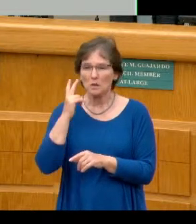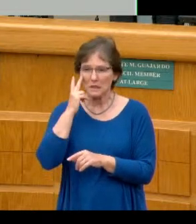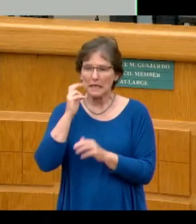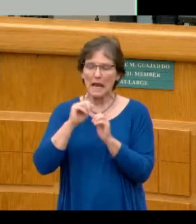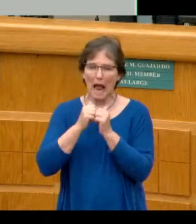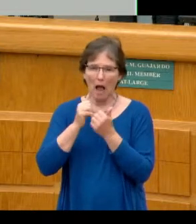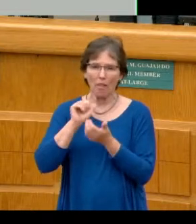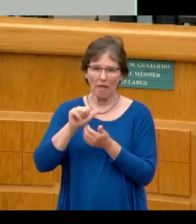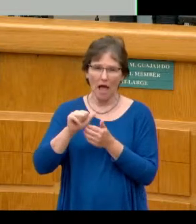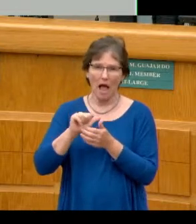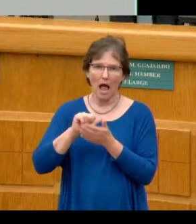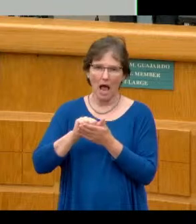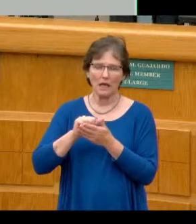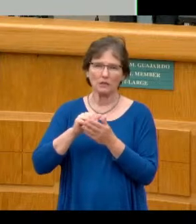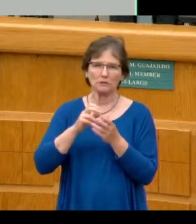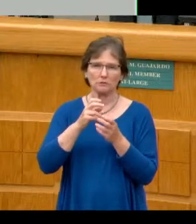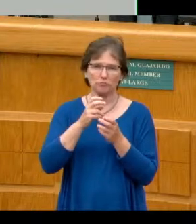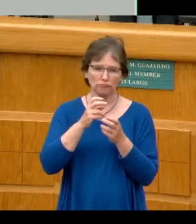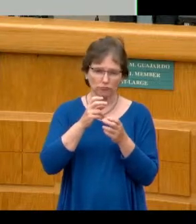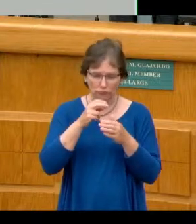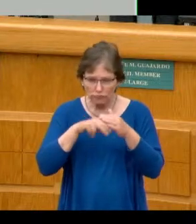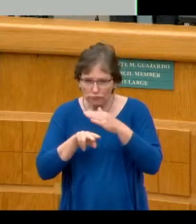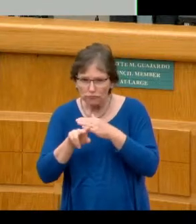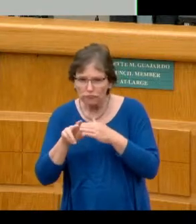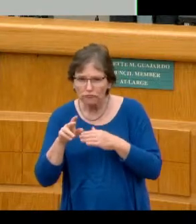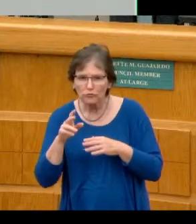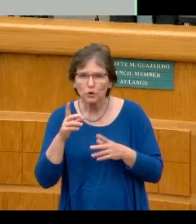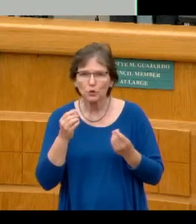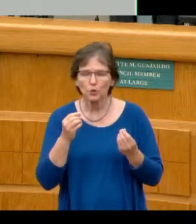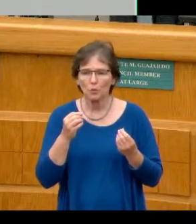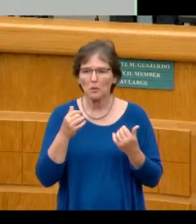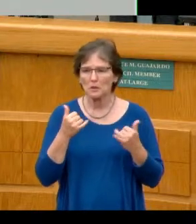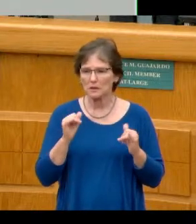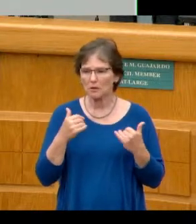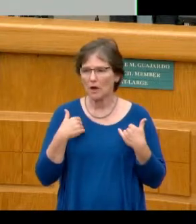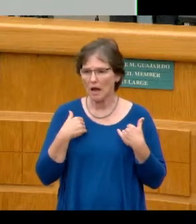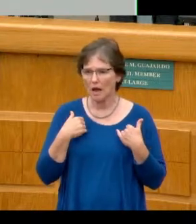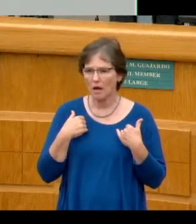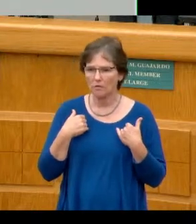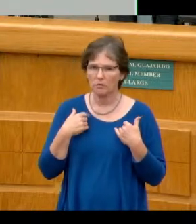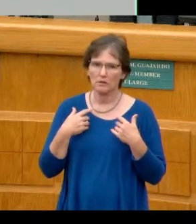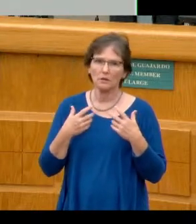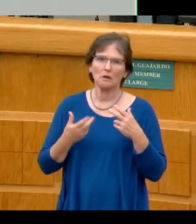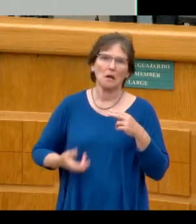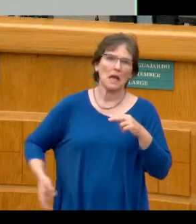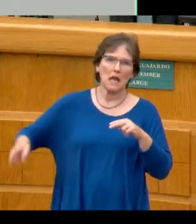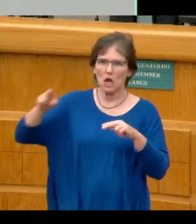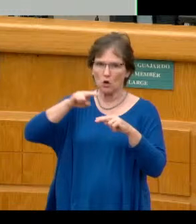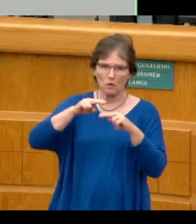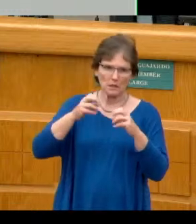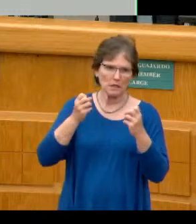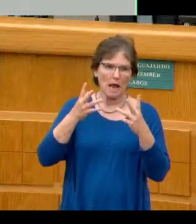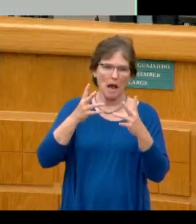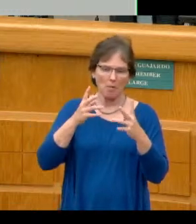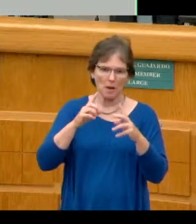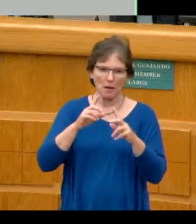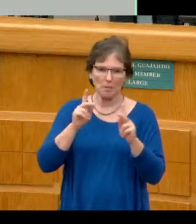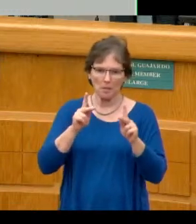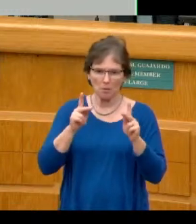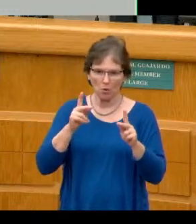increasing. Junior colleges, this is going to be Del Mar primarily, universities, TAMU, CC, TAMU, Kingsville,